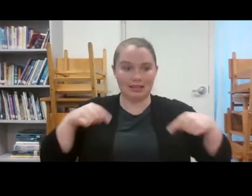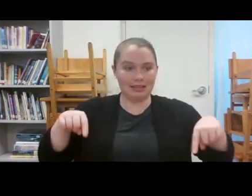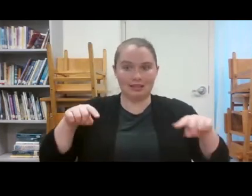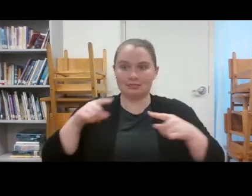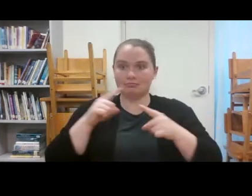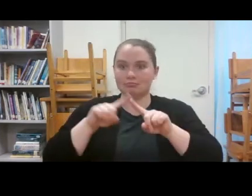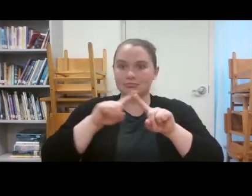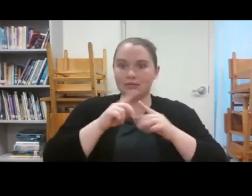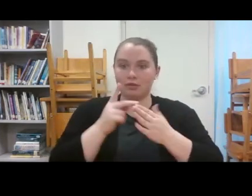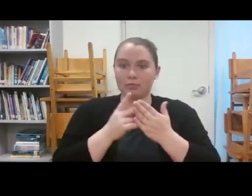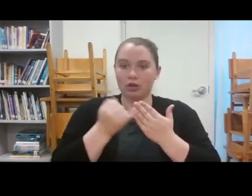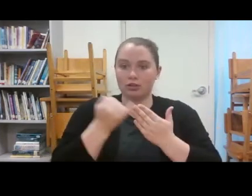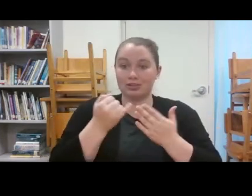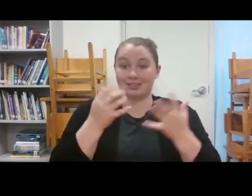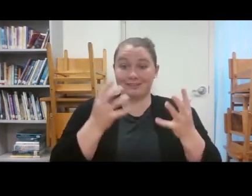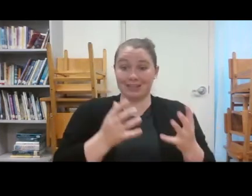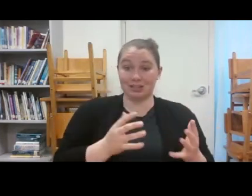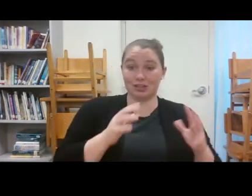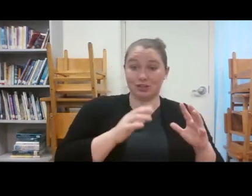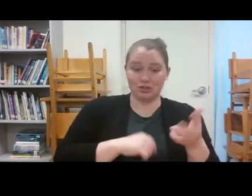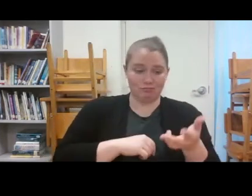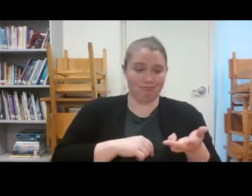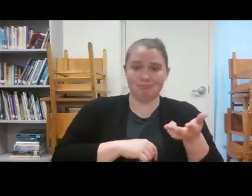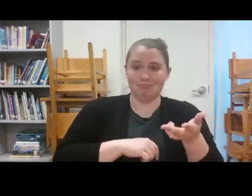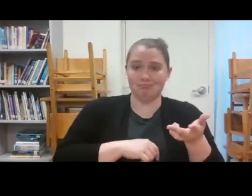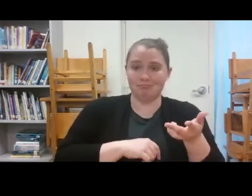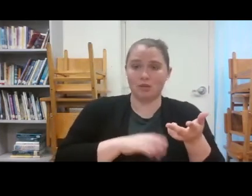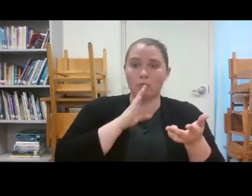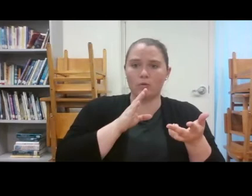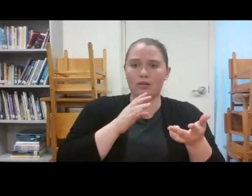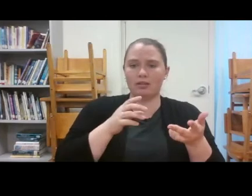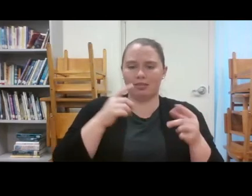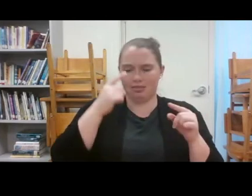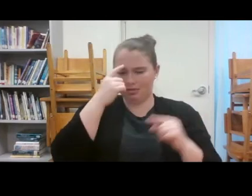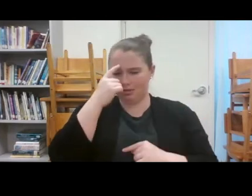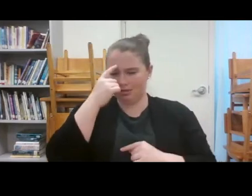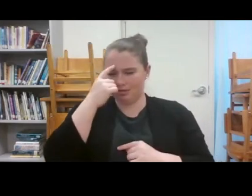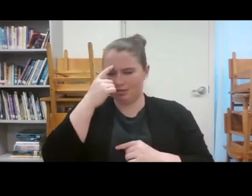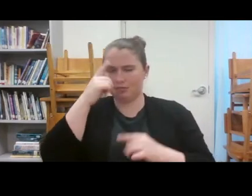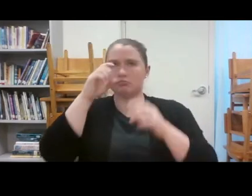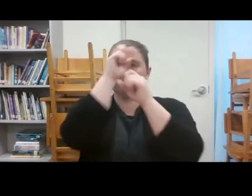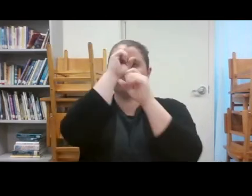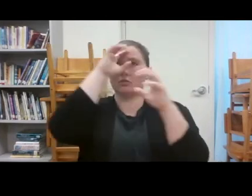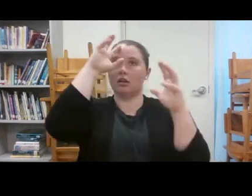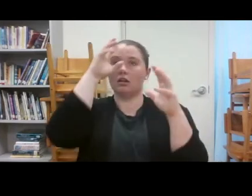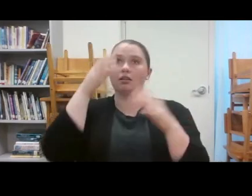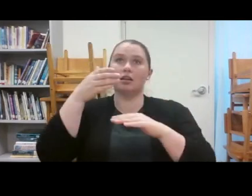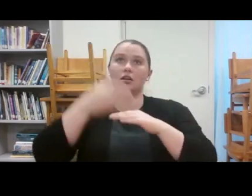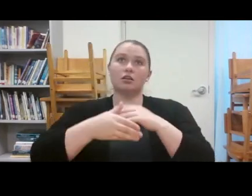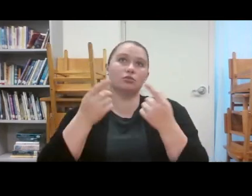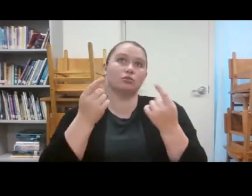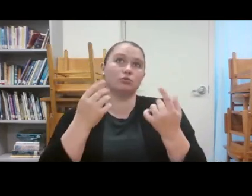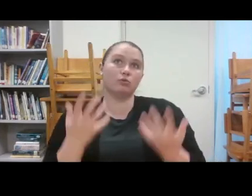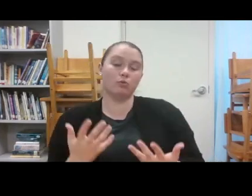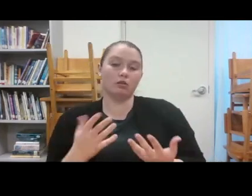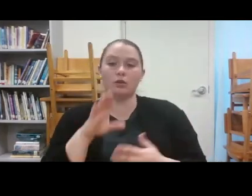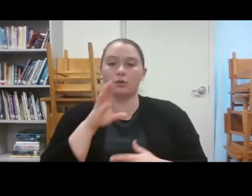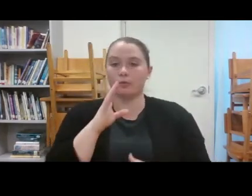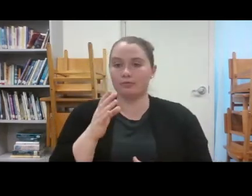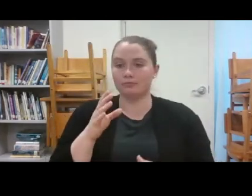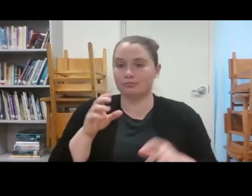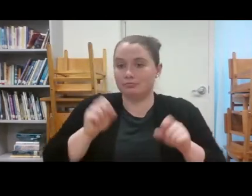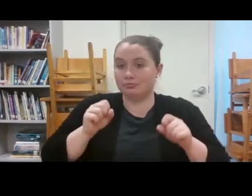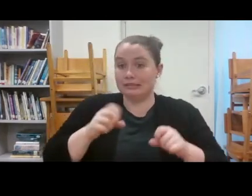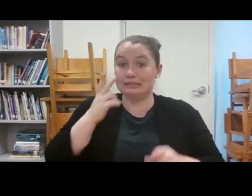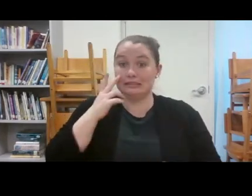back as these projects are finishing and think about the next round of projects. So you would likely see another